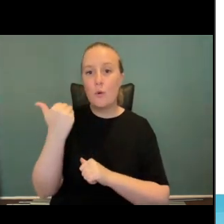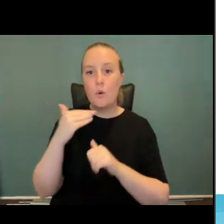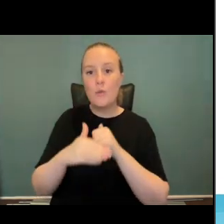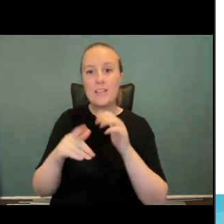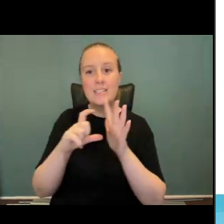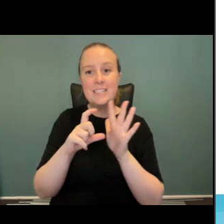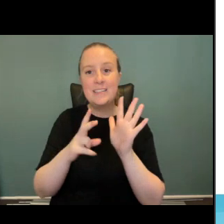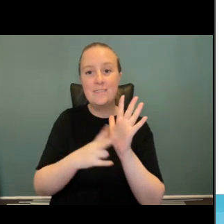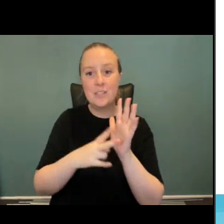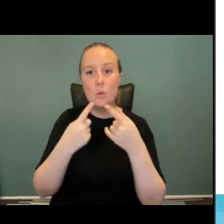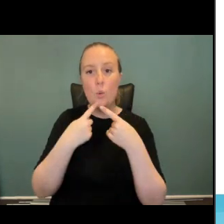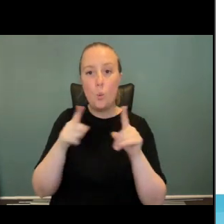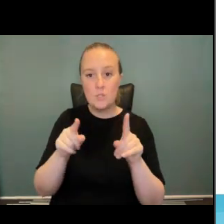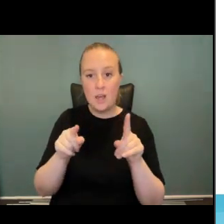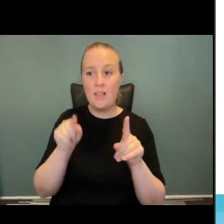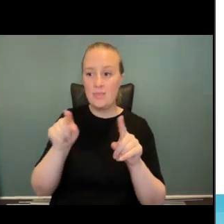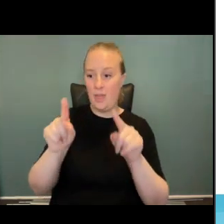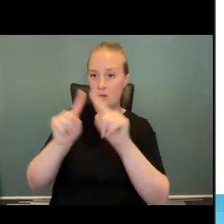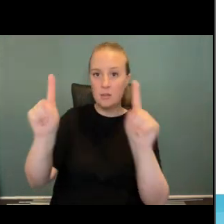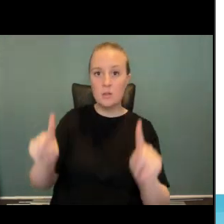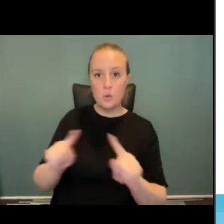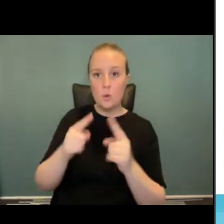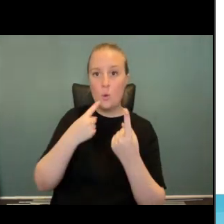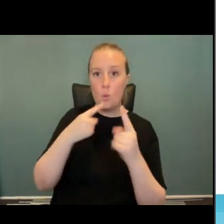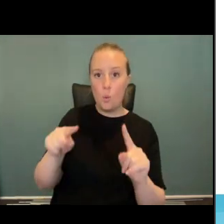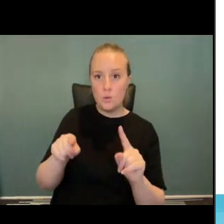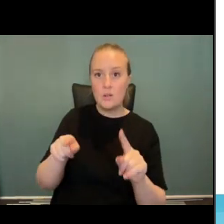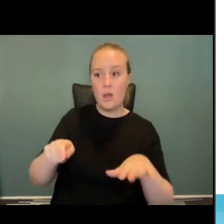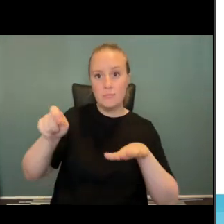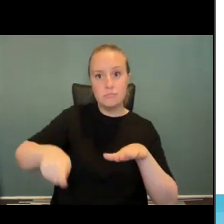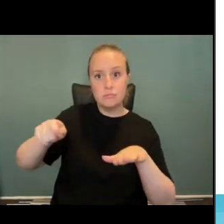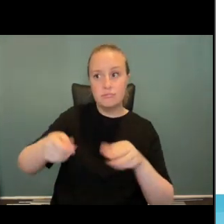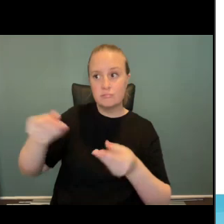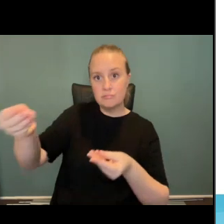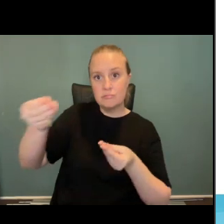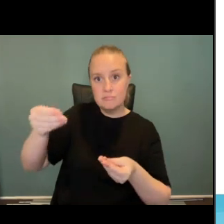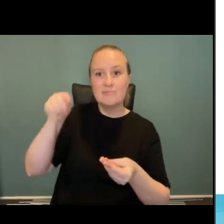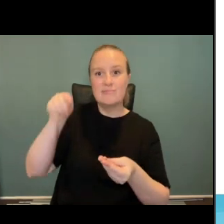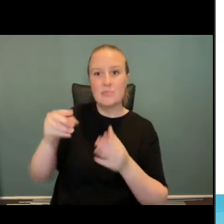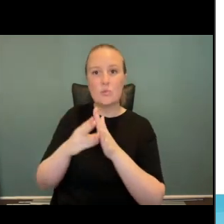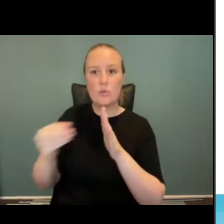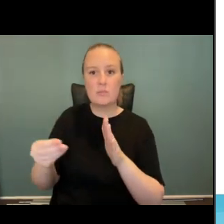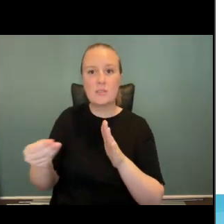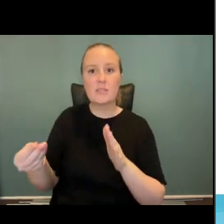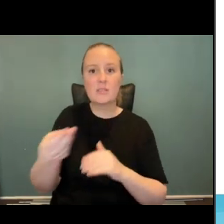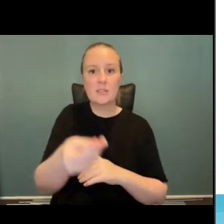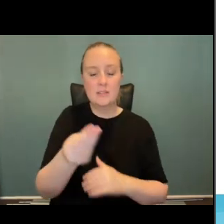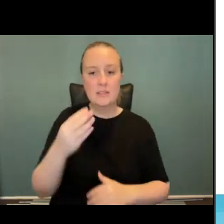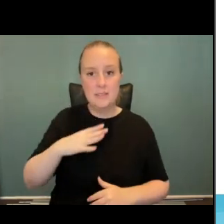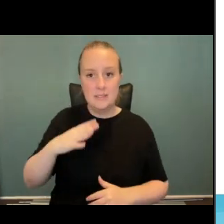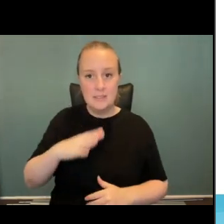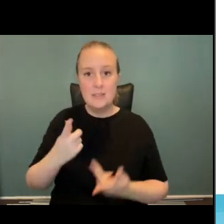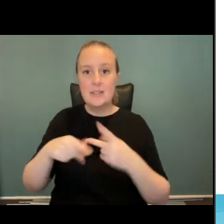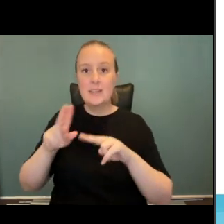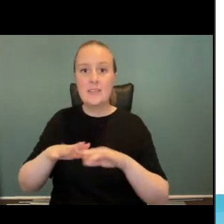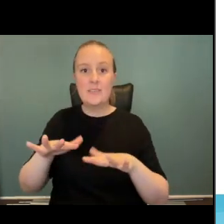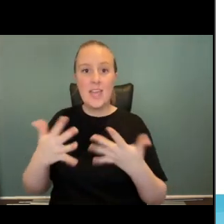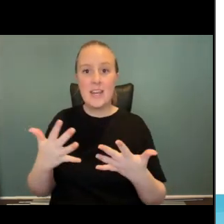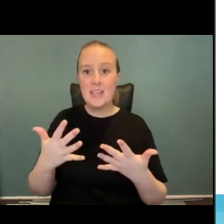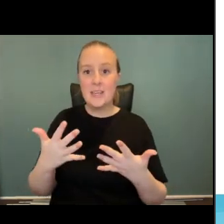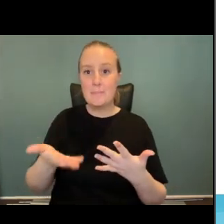copy of relevant documentation. If there's text messages, you are not the father, or anything in that regard, that needs to be